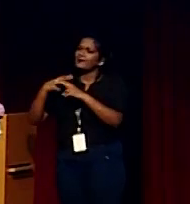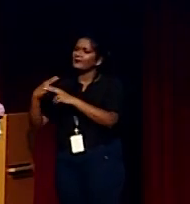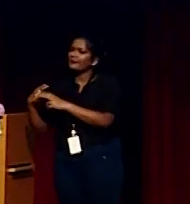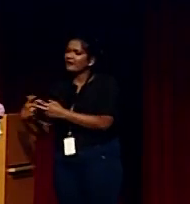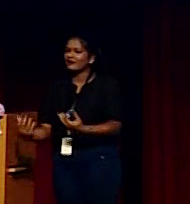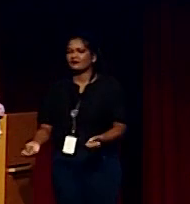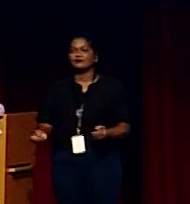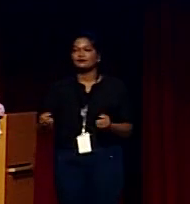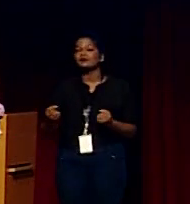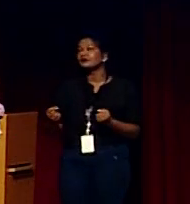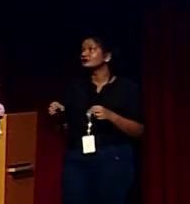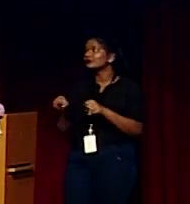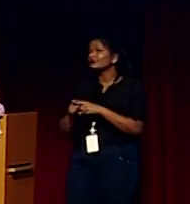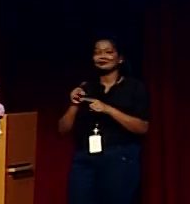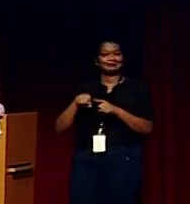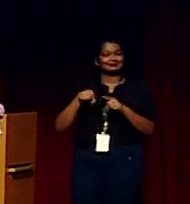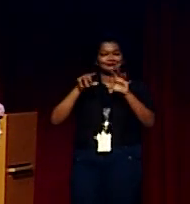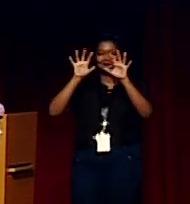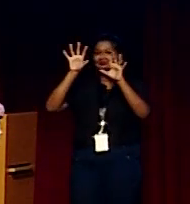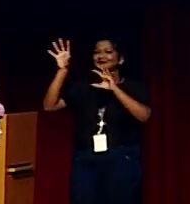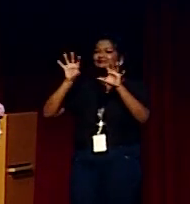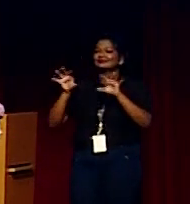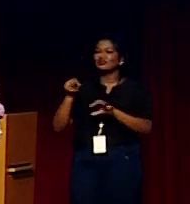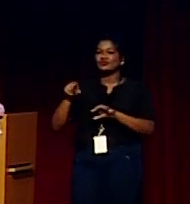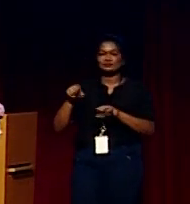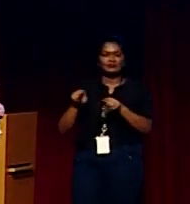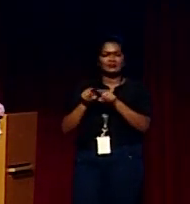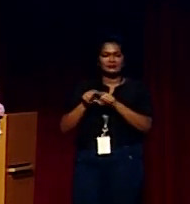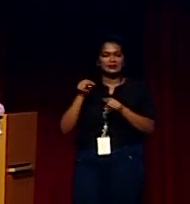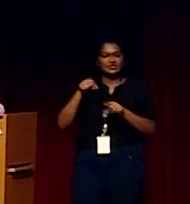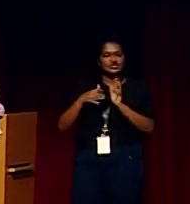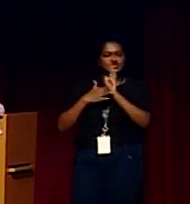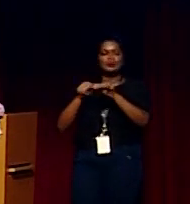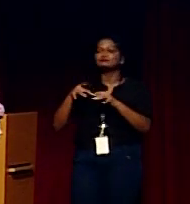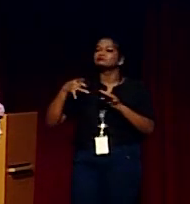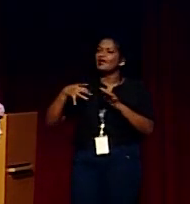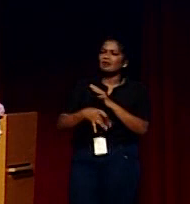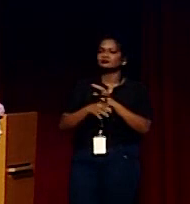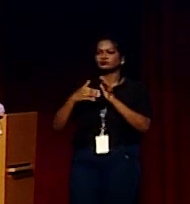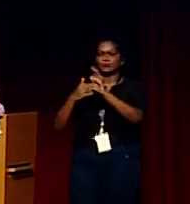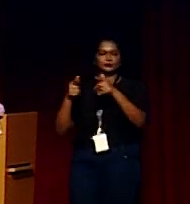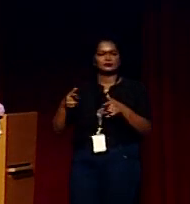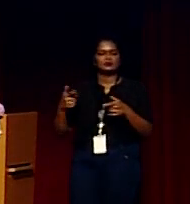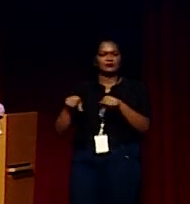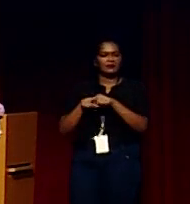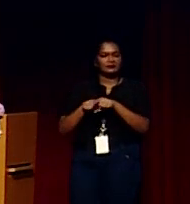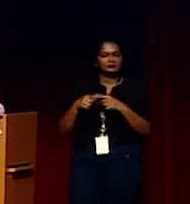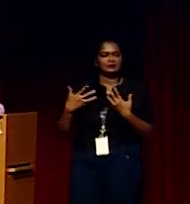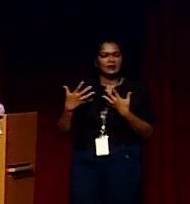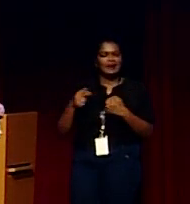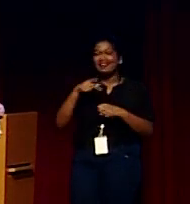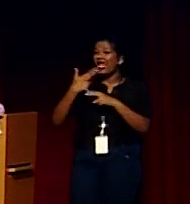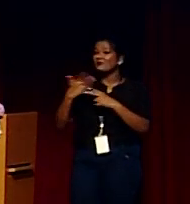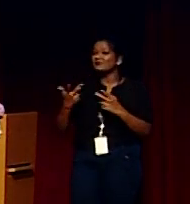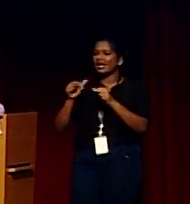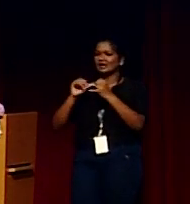right? And what this is in here, that's an SVG. I'll show you briefly why this is indeed an SVG. We can change the